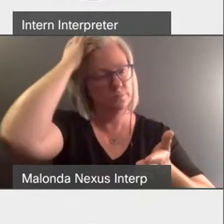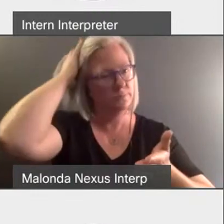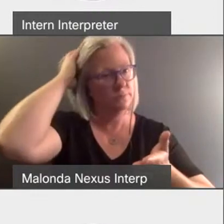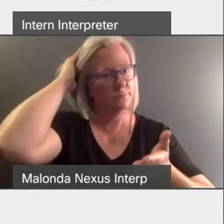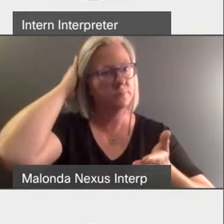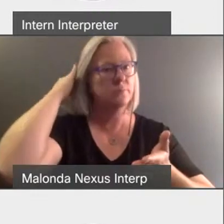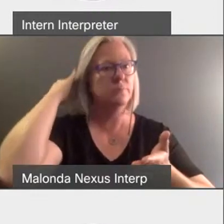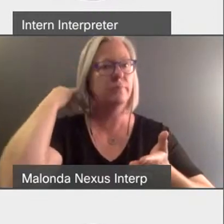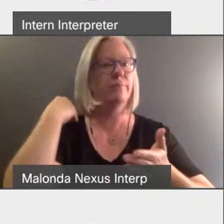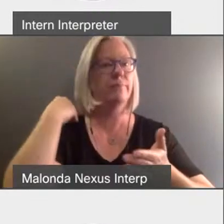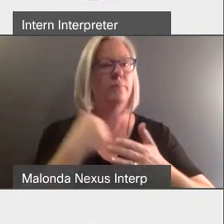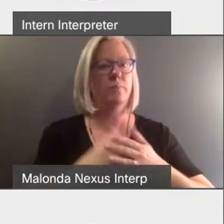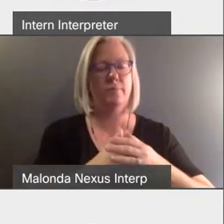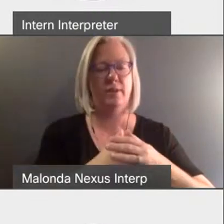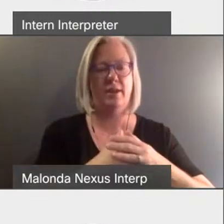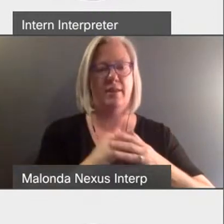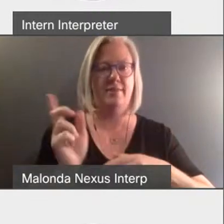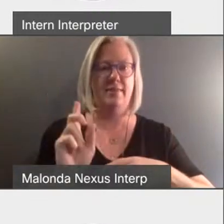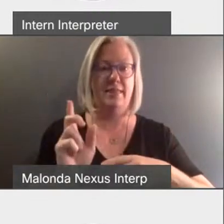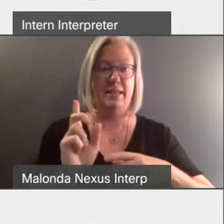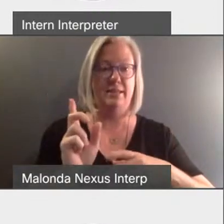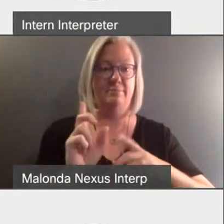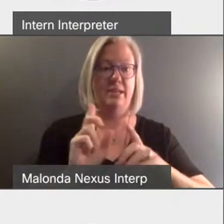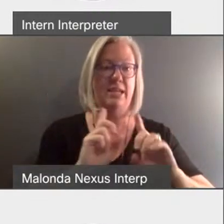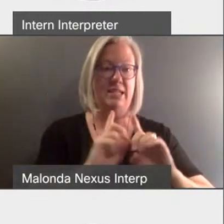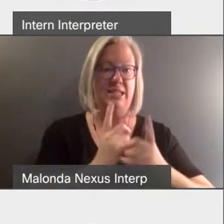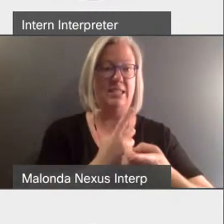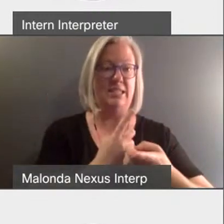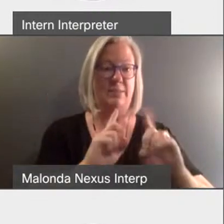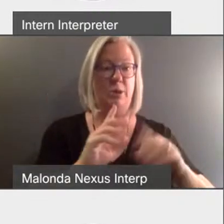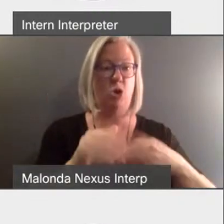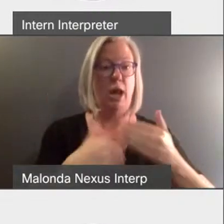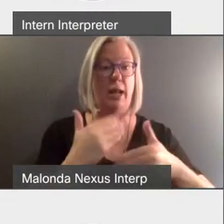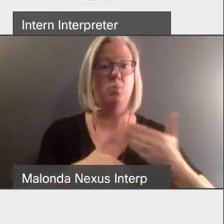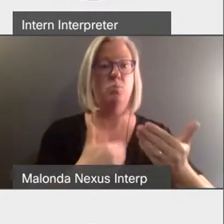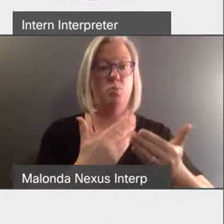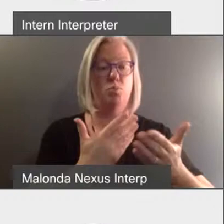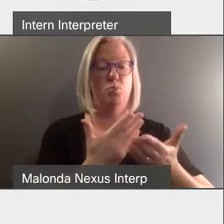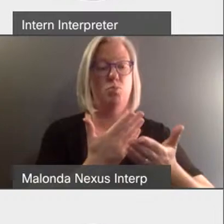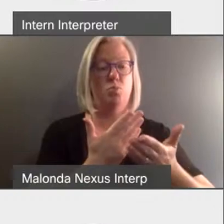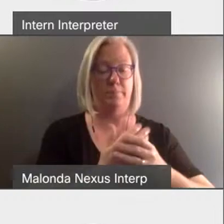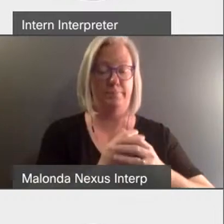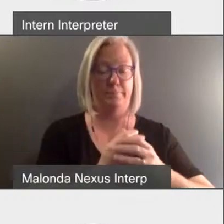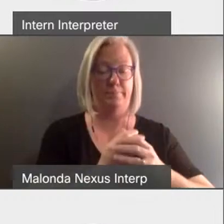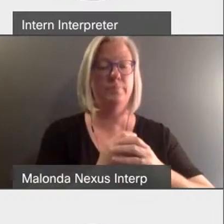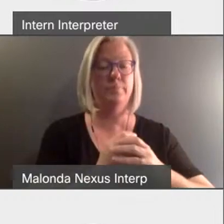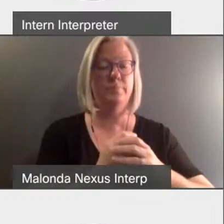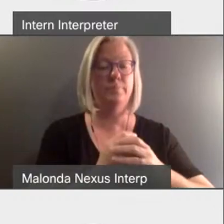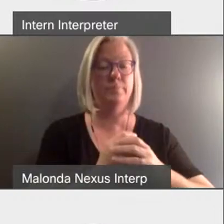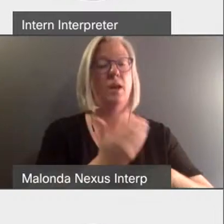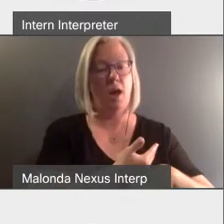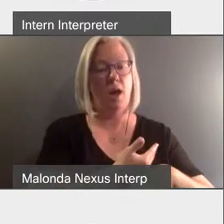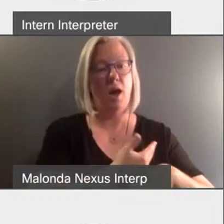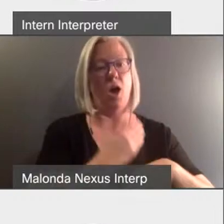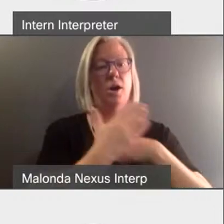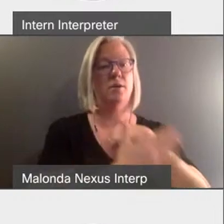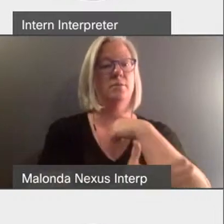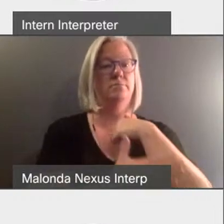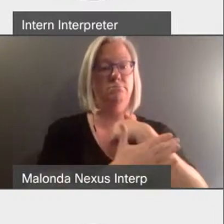the democratic process. Our democracy has endured for